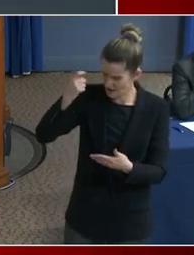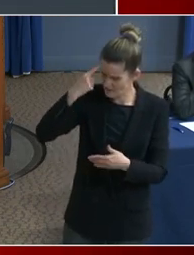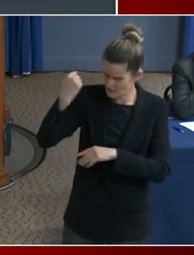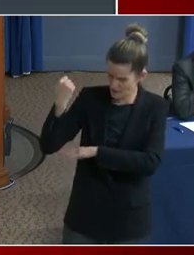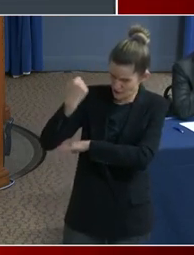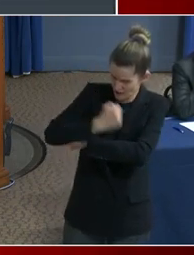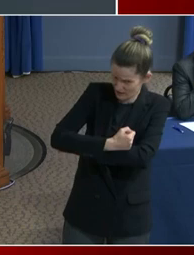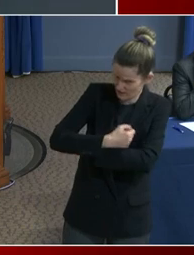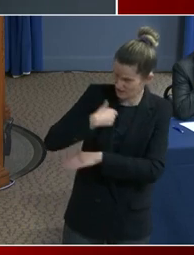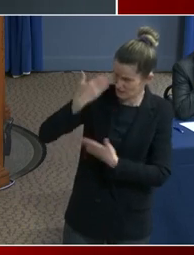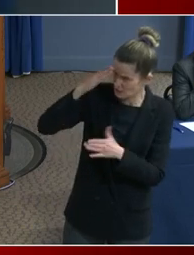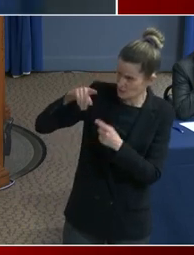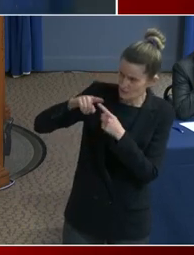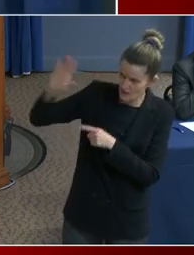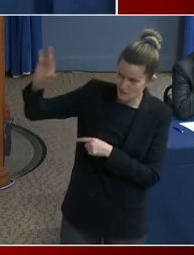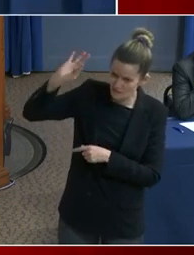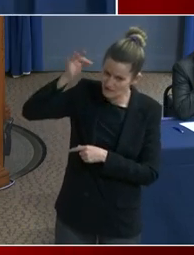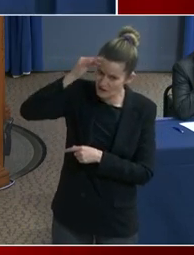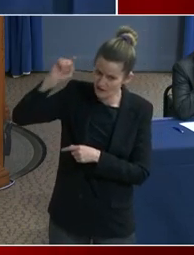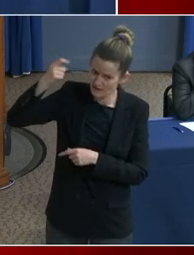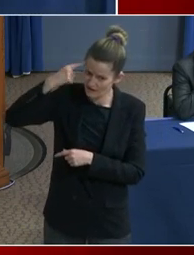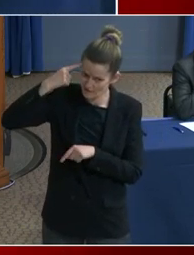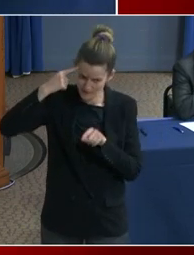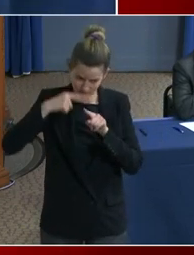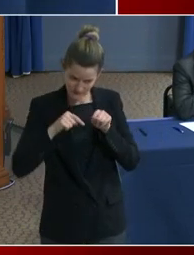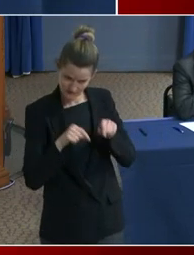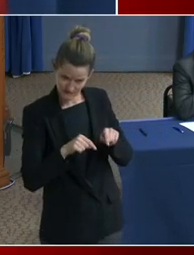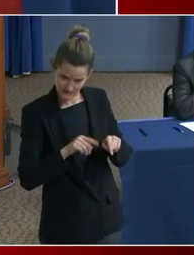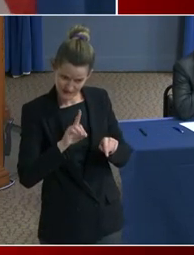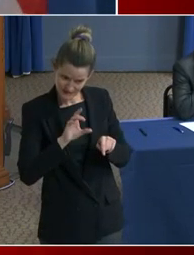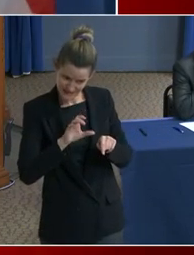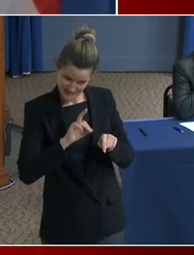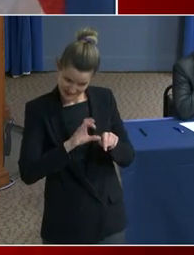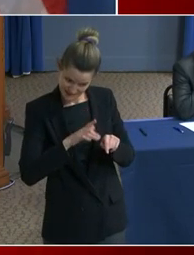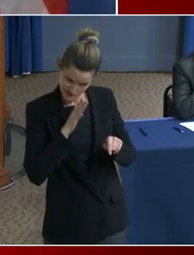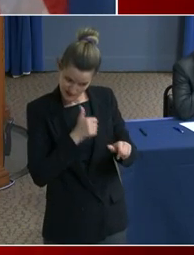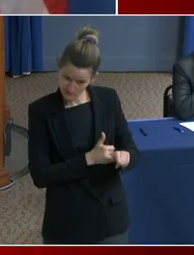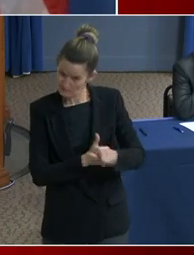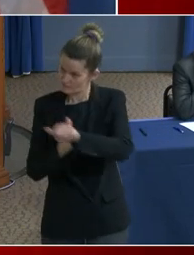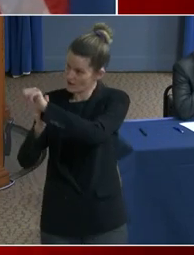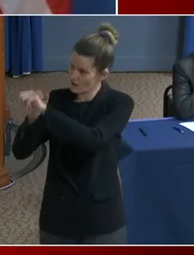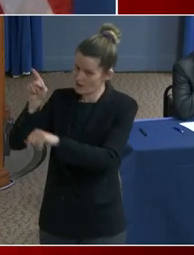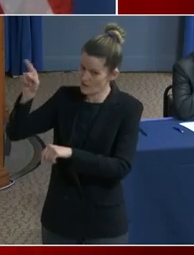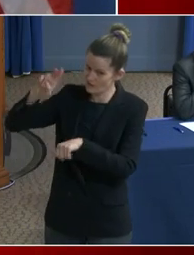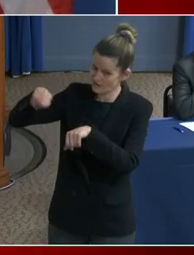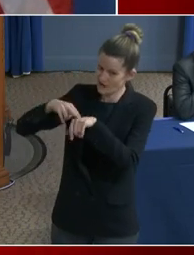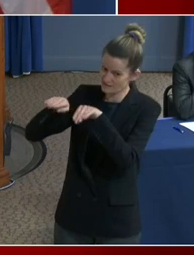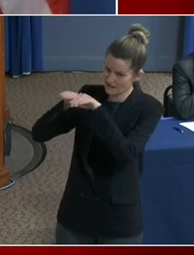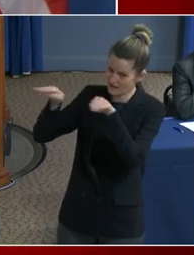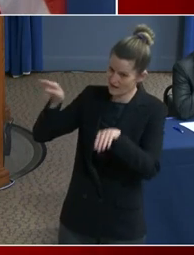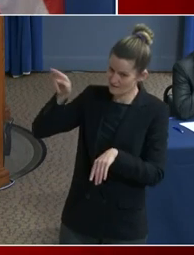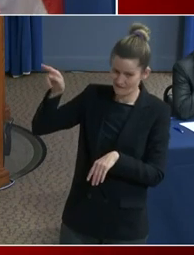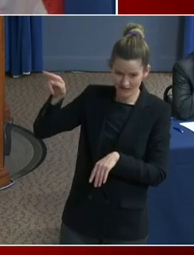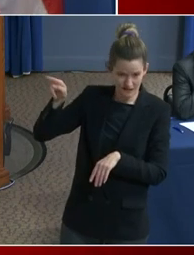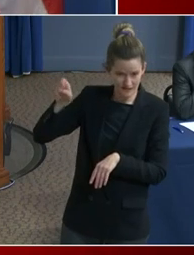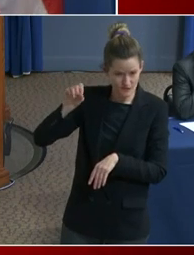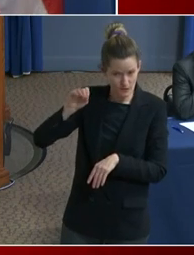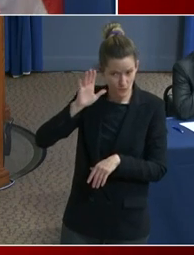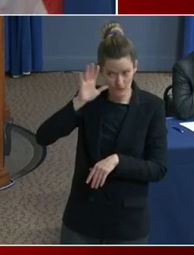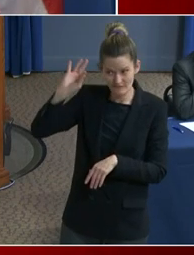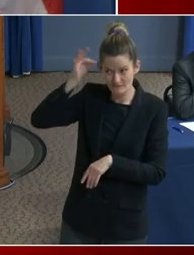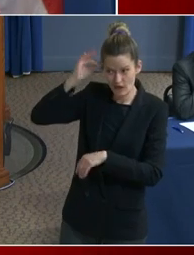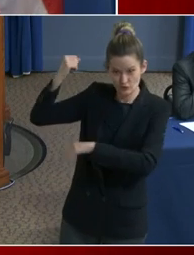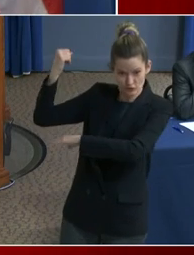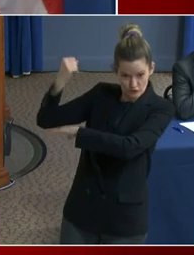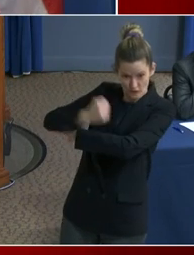in to do things like pick up the trash on the National Mall. Can you talk about how this shutdown might affect the district and how you're preparing? Well, when I